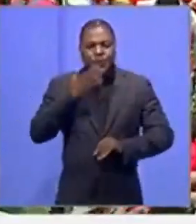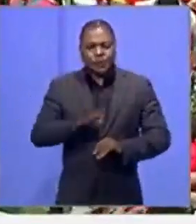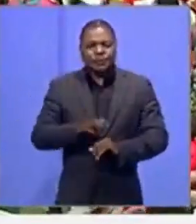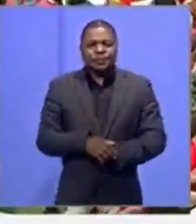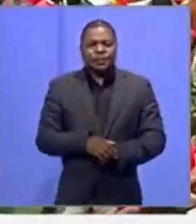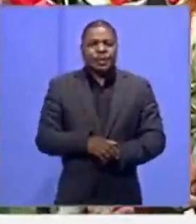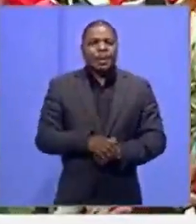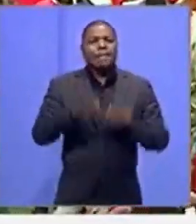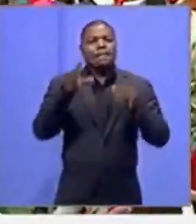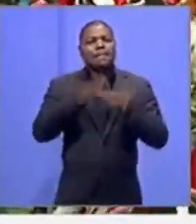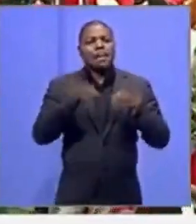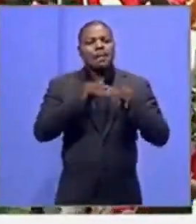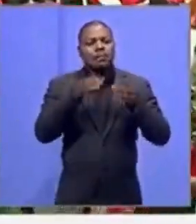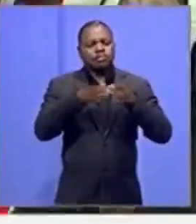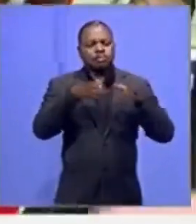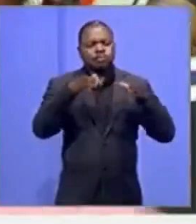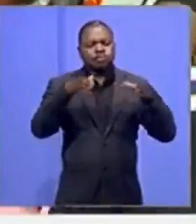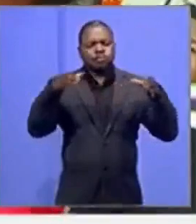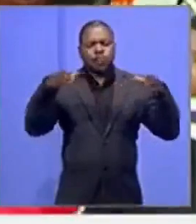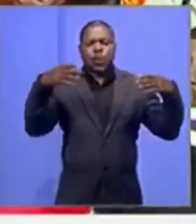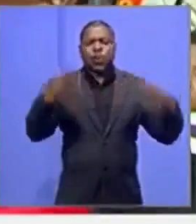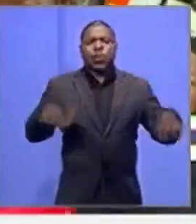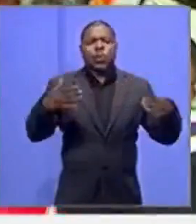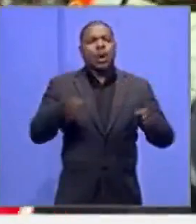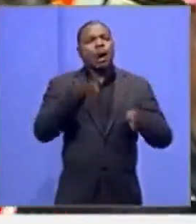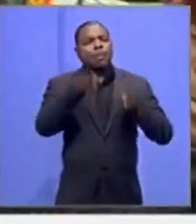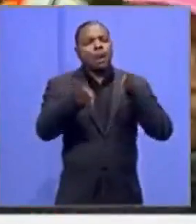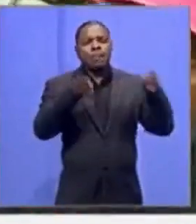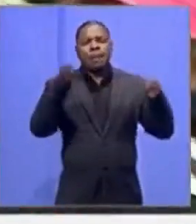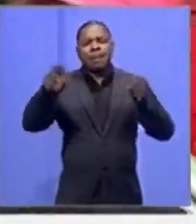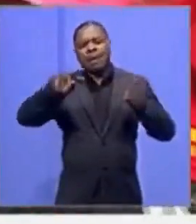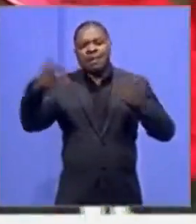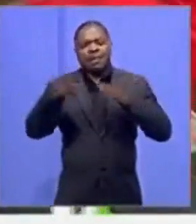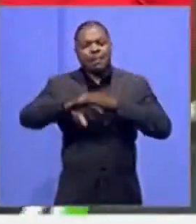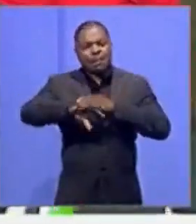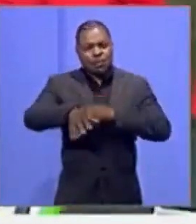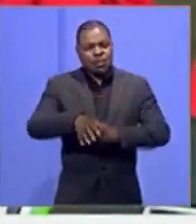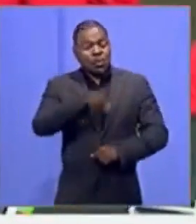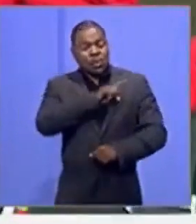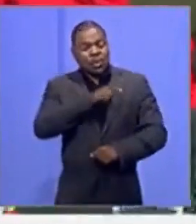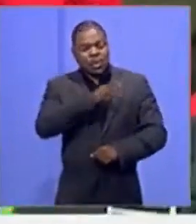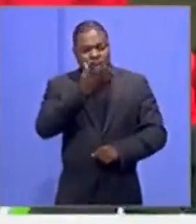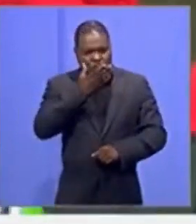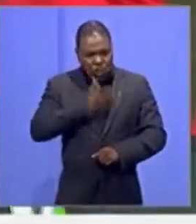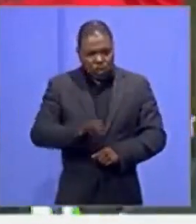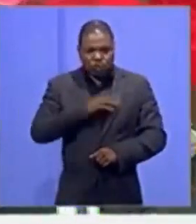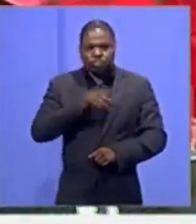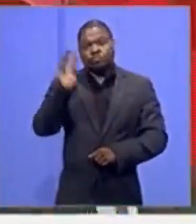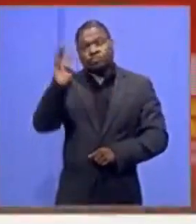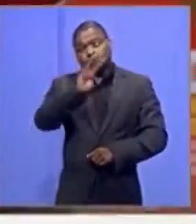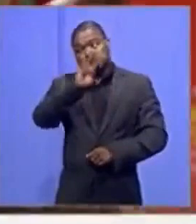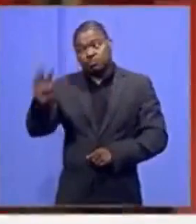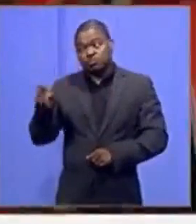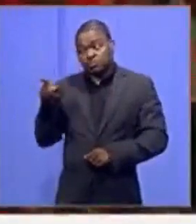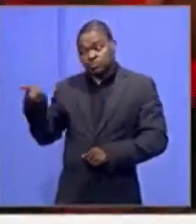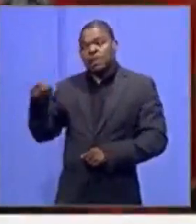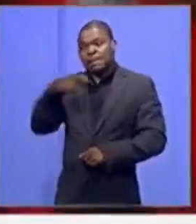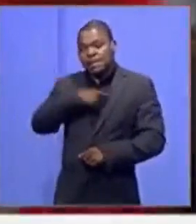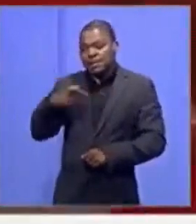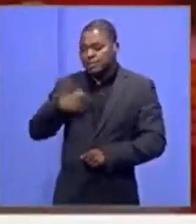a mokgatlo e oketšegile ka lebelo le ka diprofenseng tše dingwe go leka ka maatla go fetiša molaetša wa gore